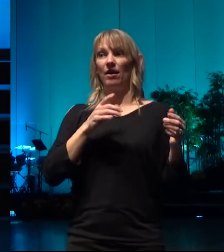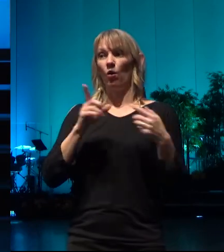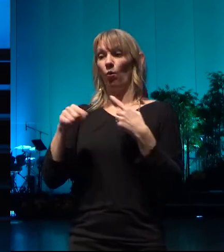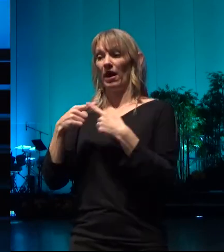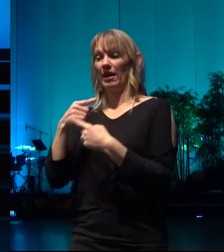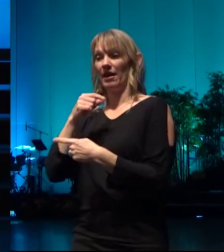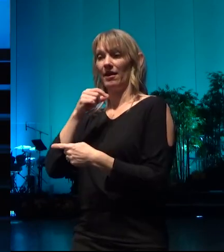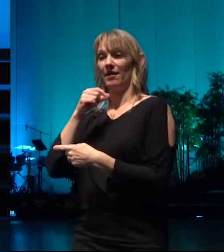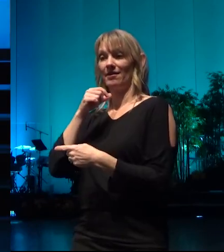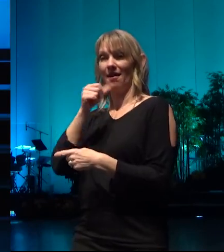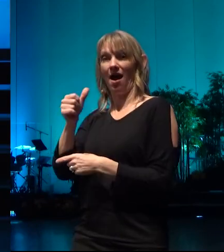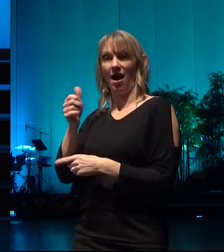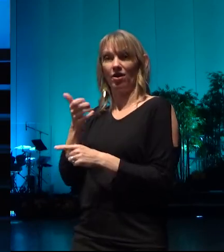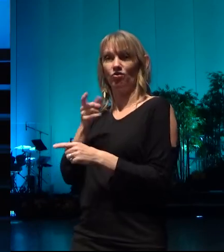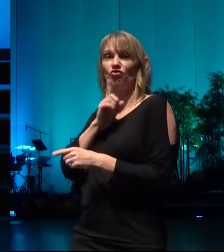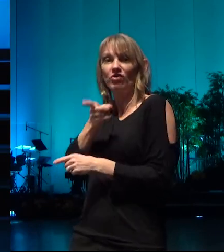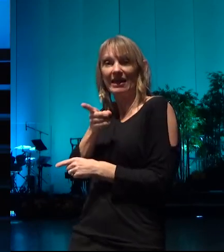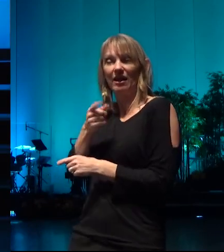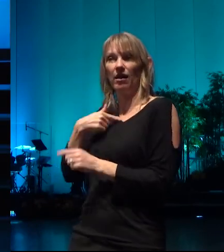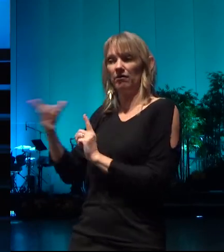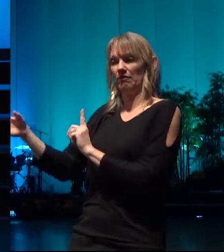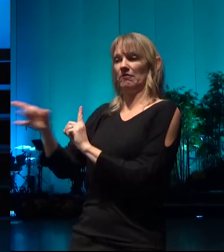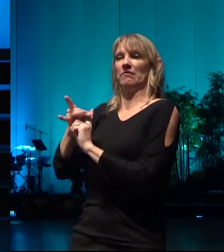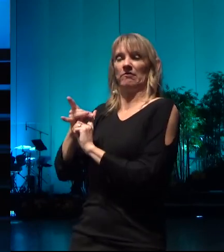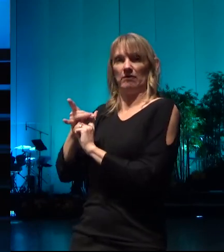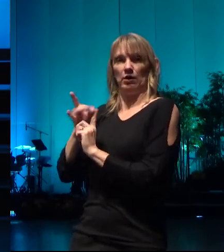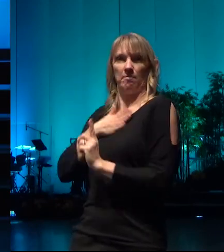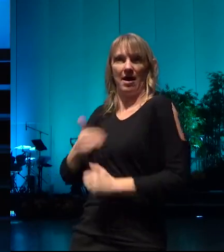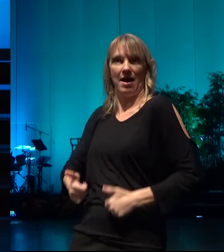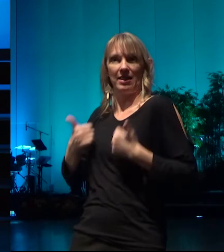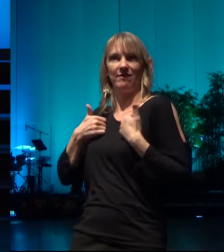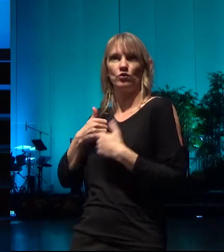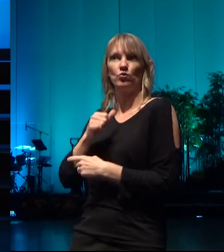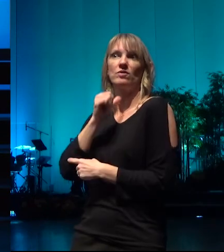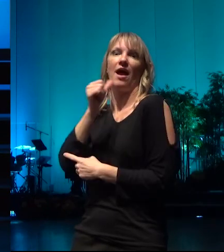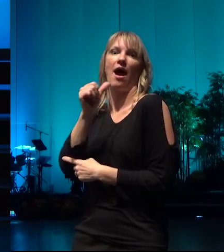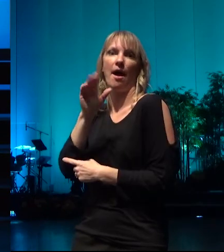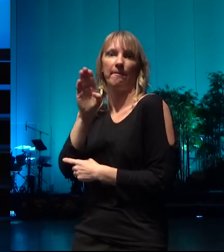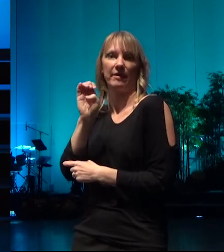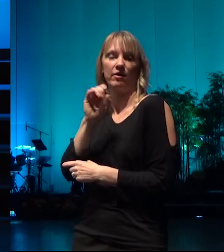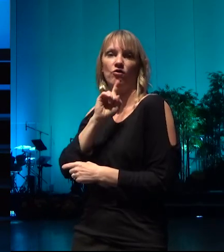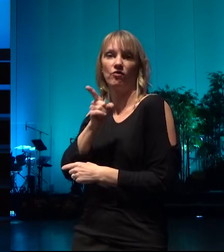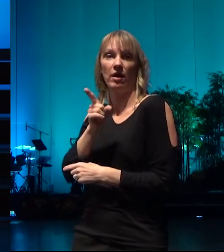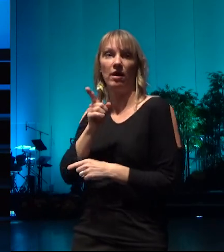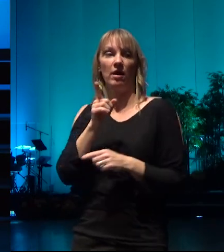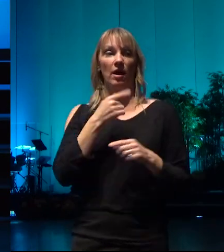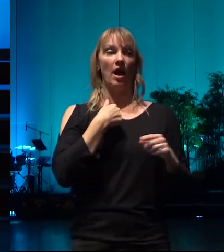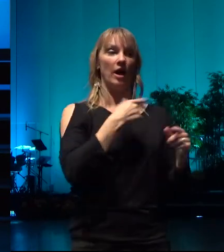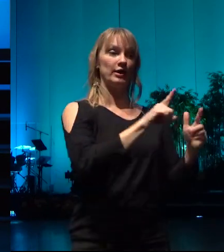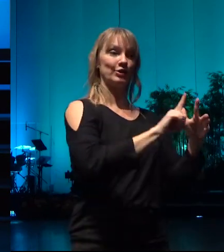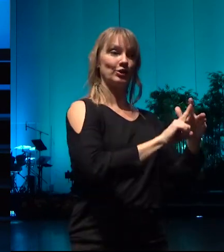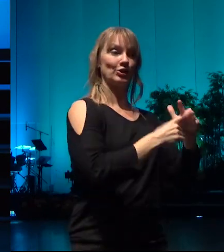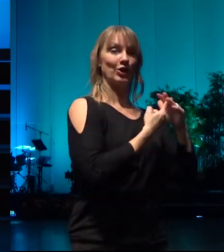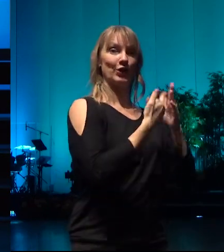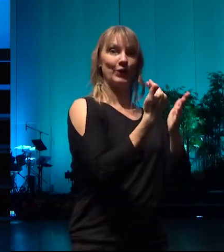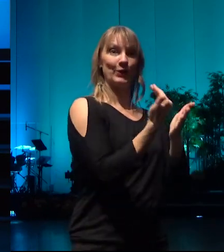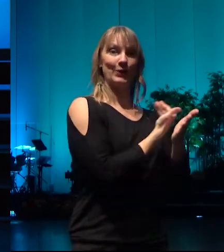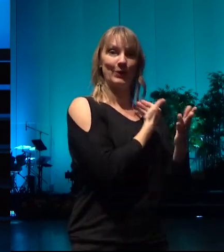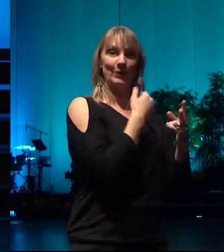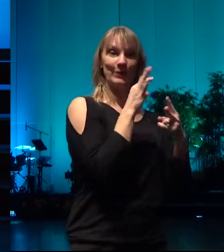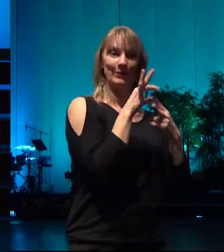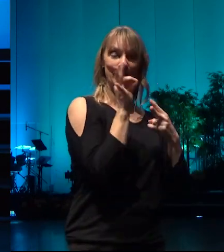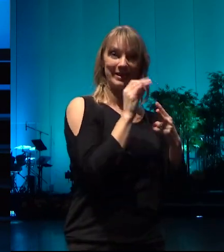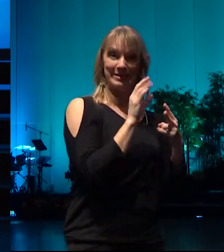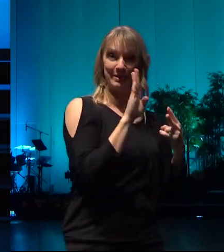being my real self, I was attracting situations into my life that encouraged me not to be my real self. The minute I began to make a